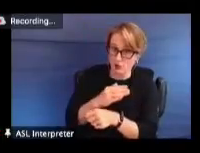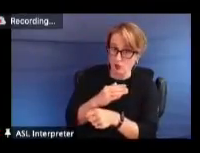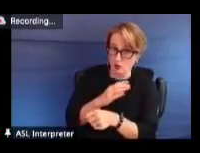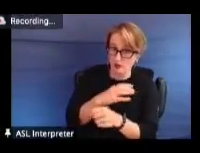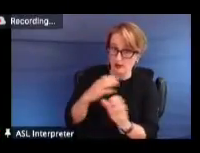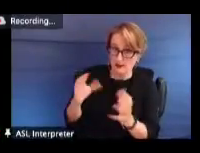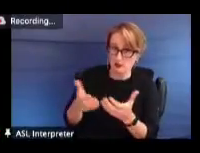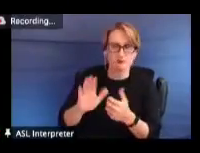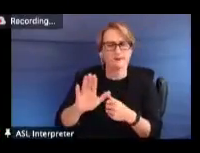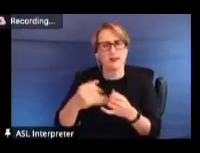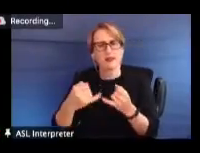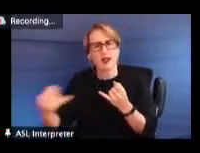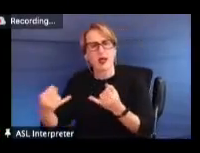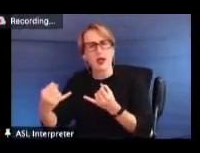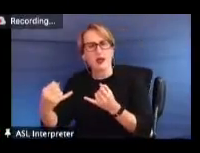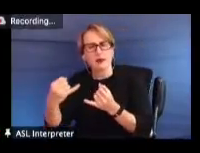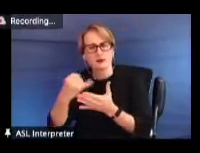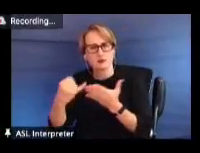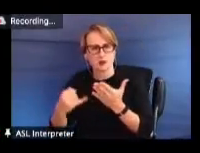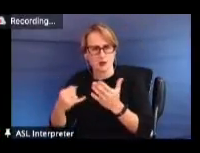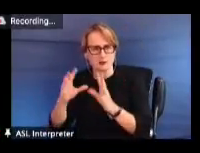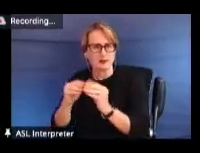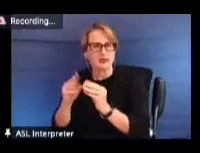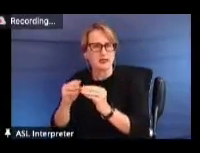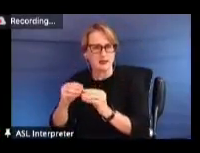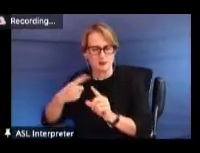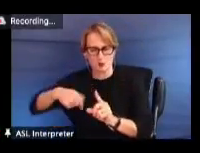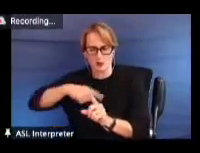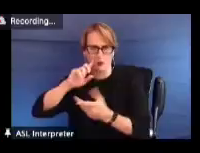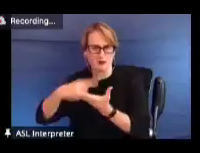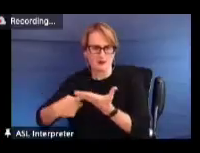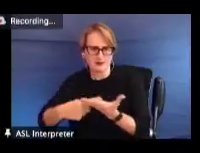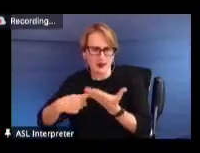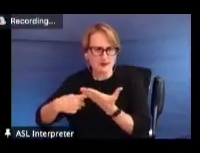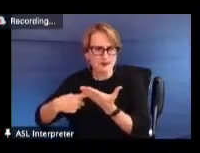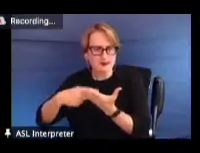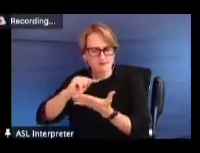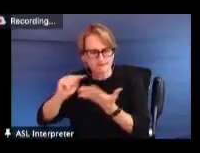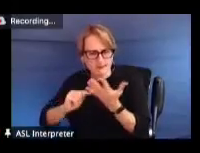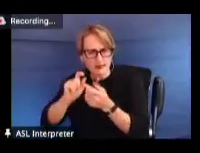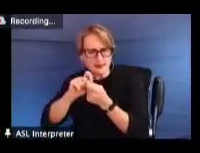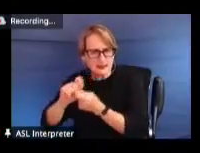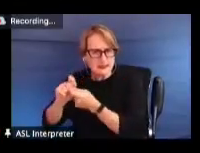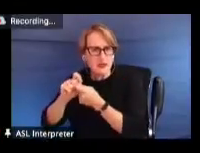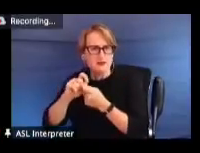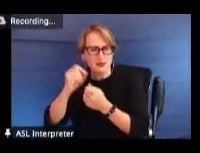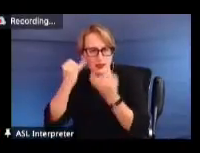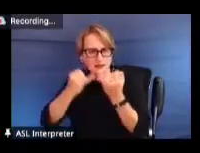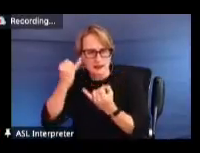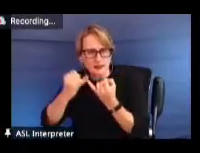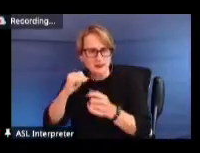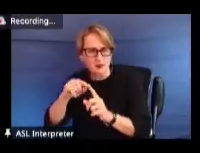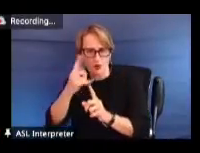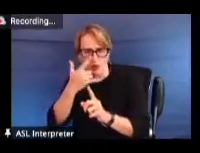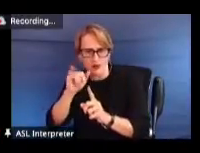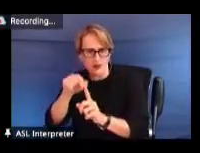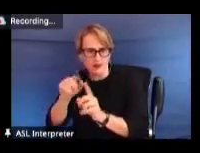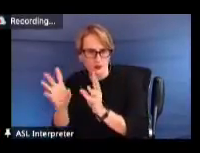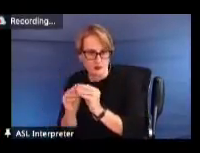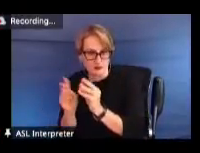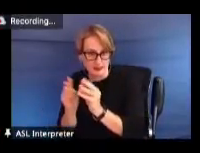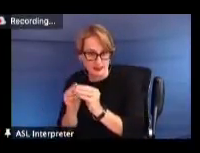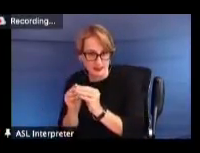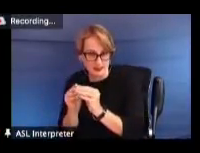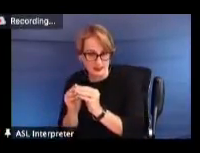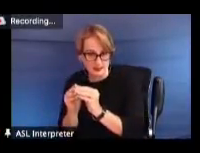line committee meeting. Oh, okay. We're getting into that, more of the details of some ideas. So, and then we